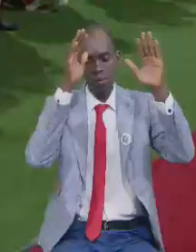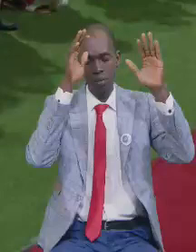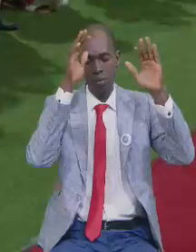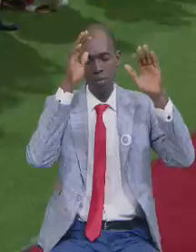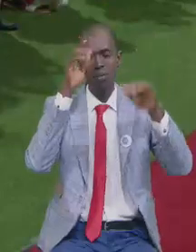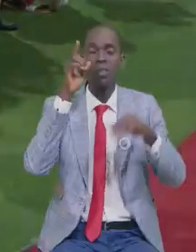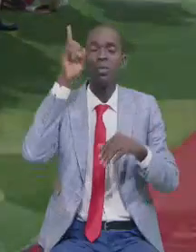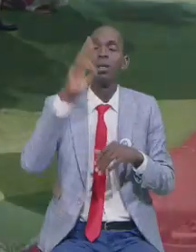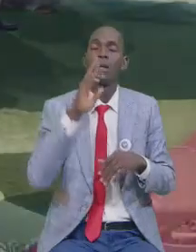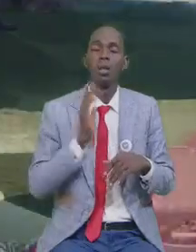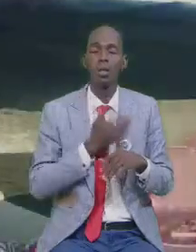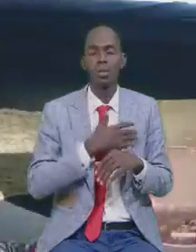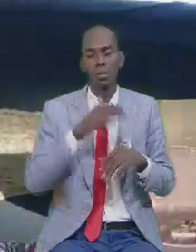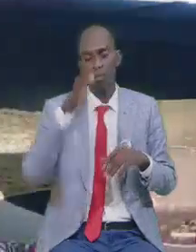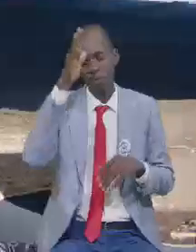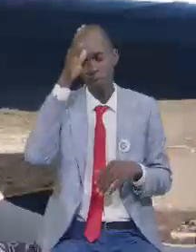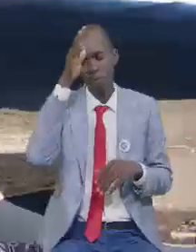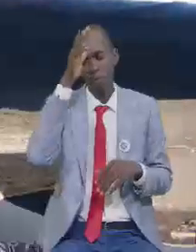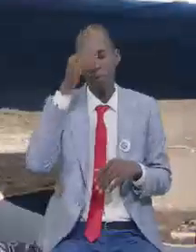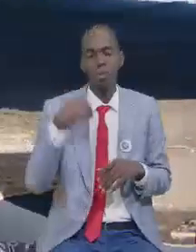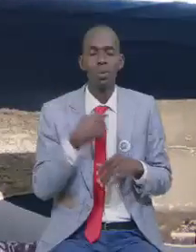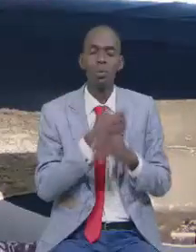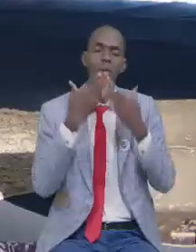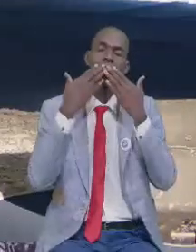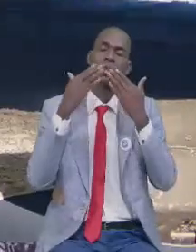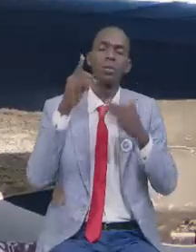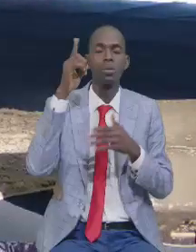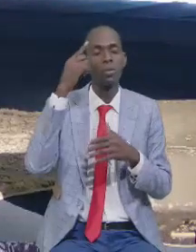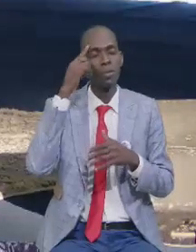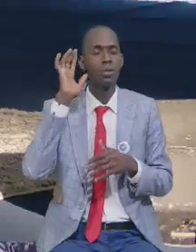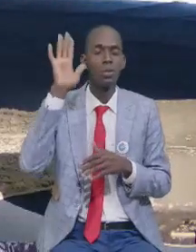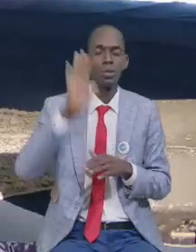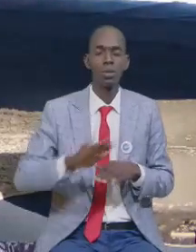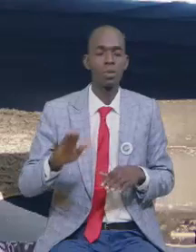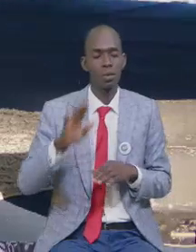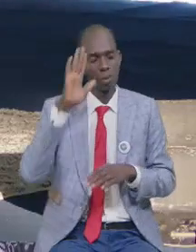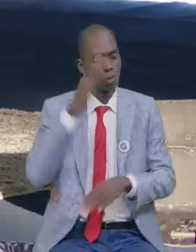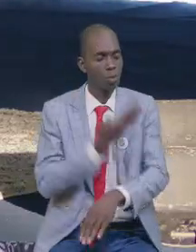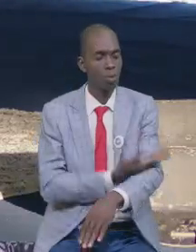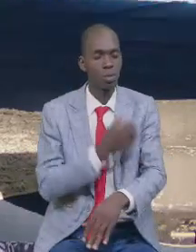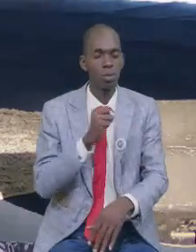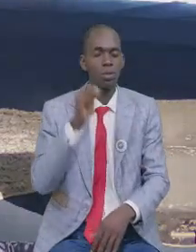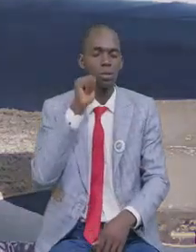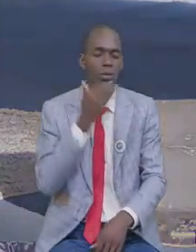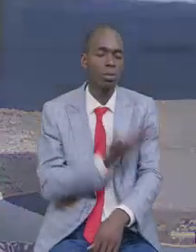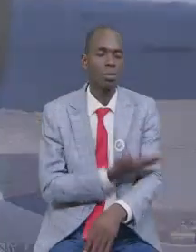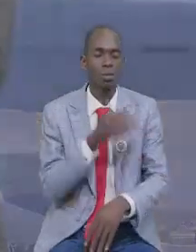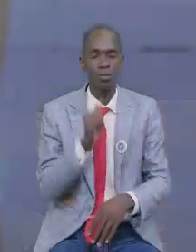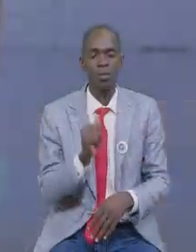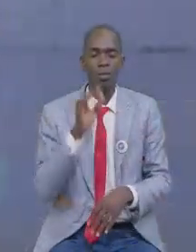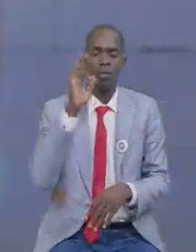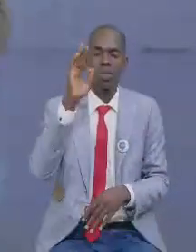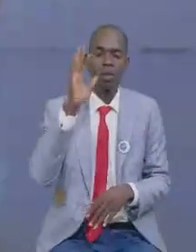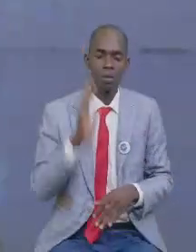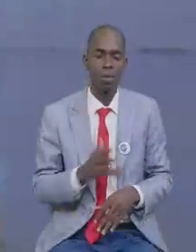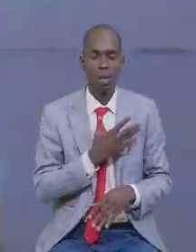Father, we thank you for your children, sons and daughters, ministers and servants of